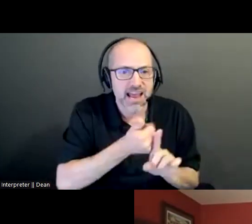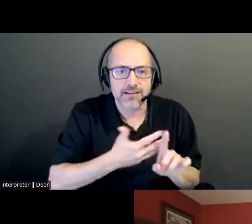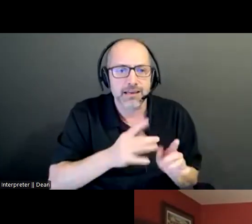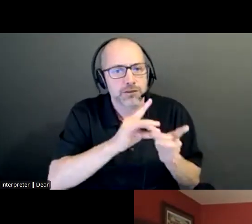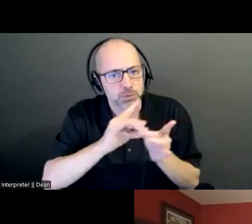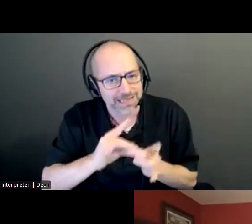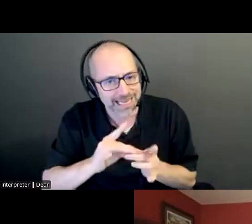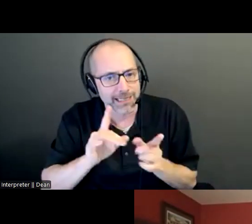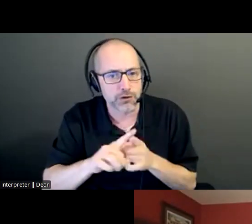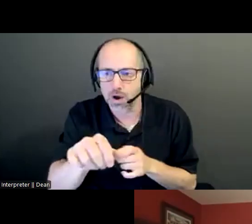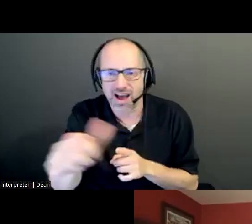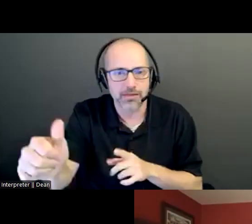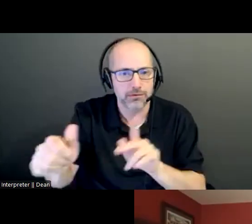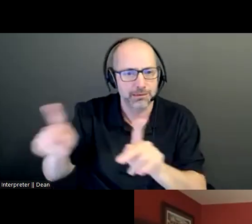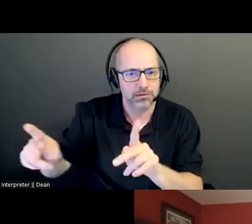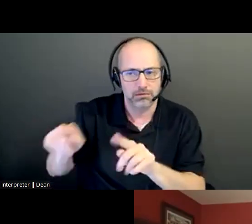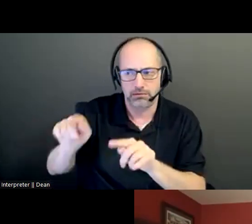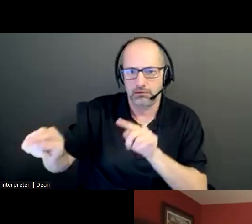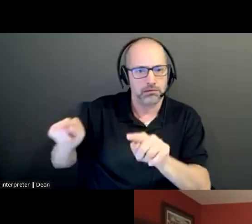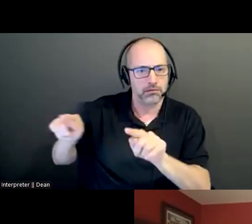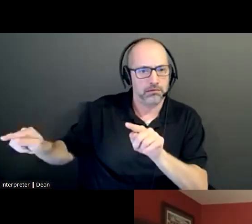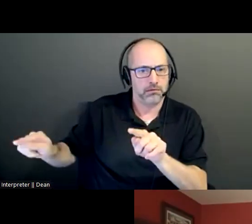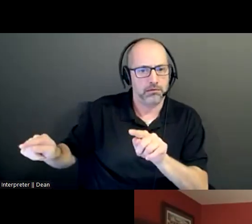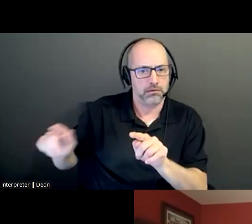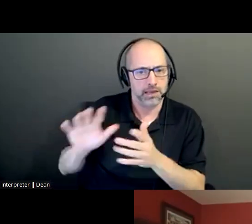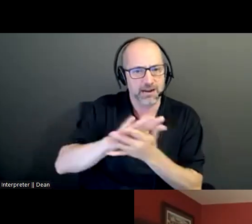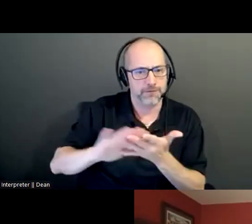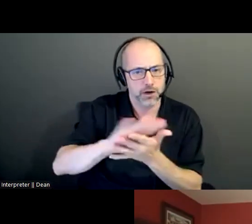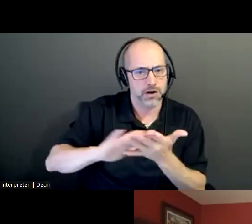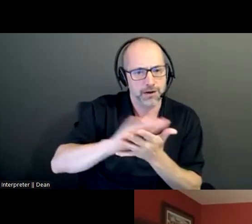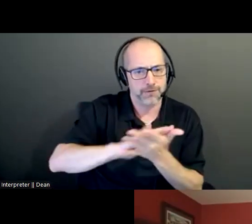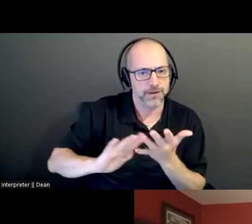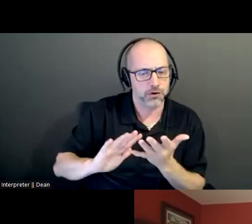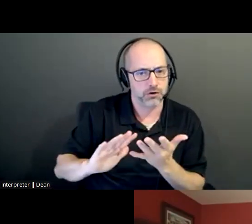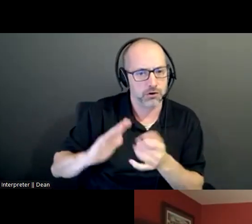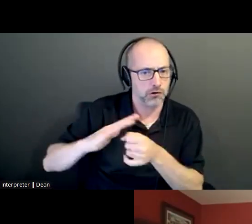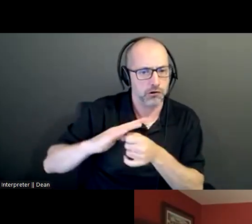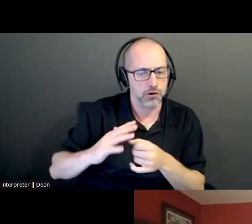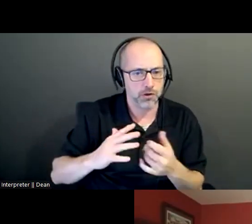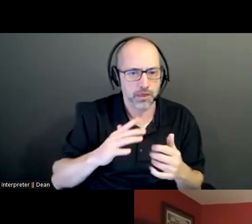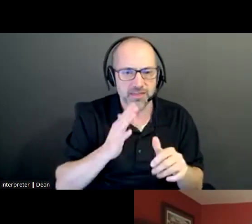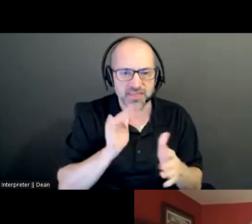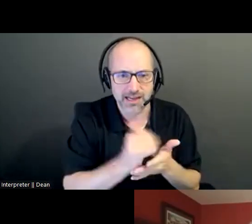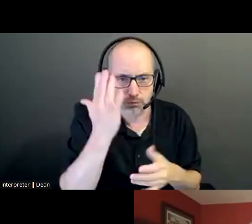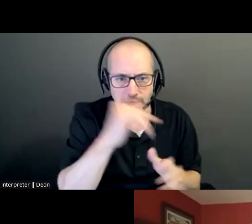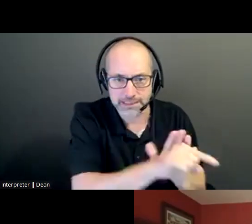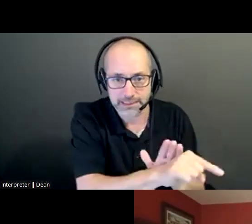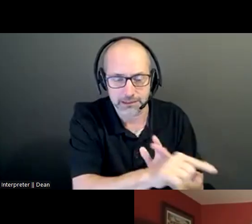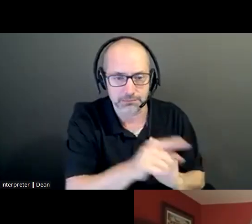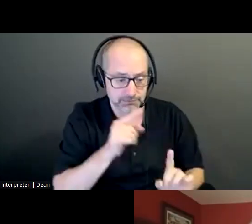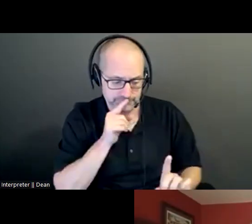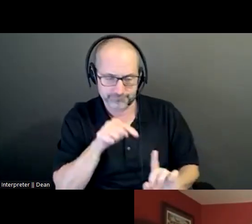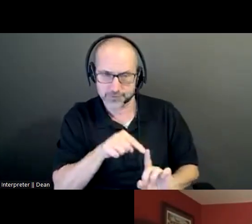his process. Unfortunately, for some of you and asking the questions, it's